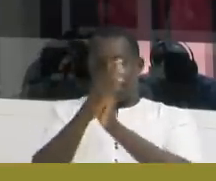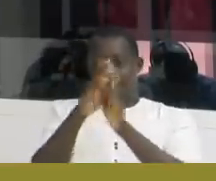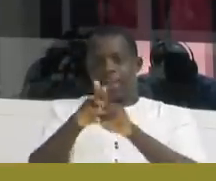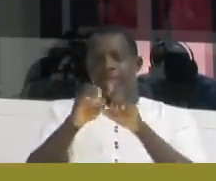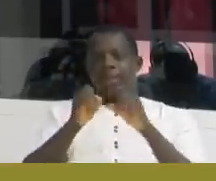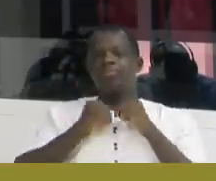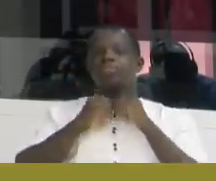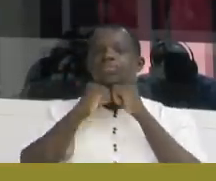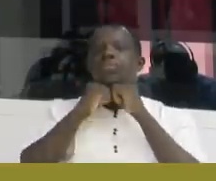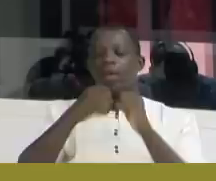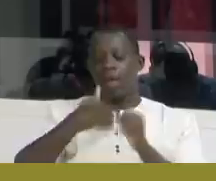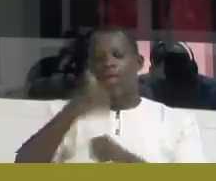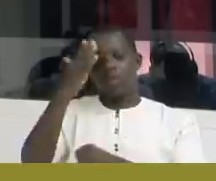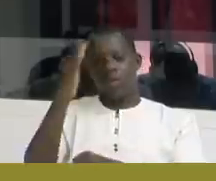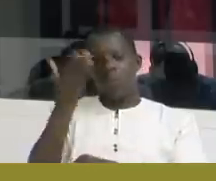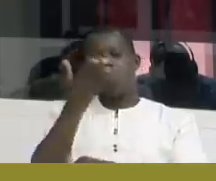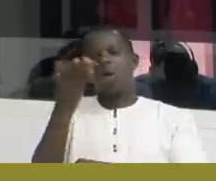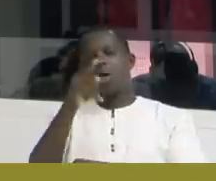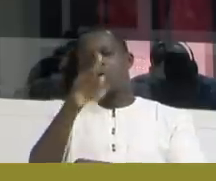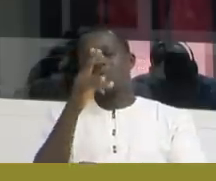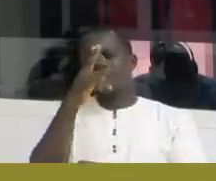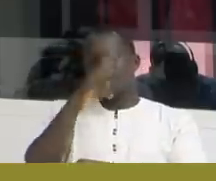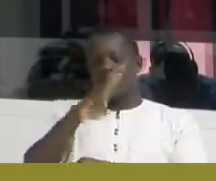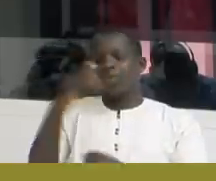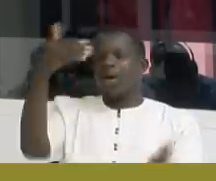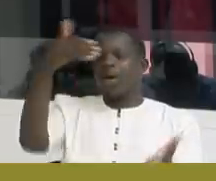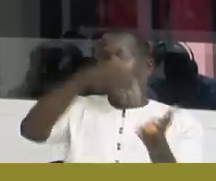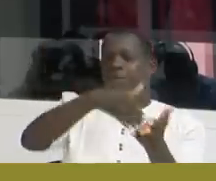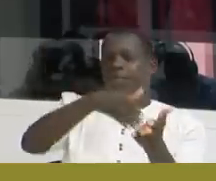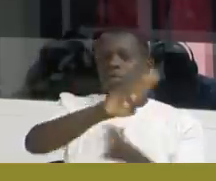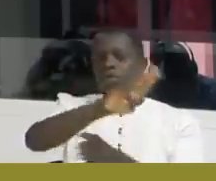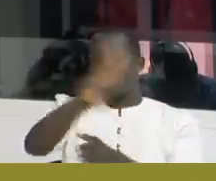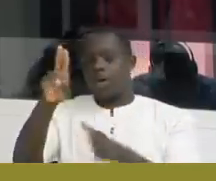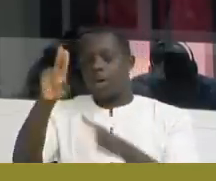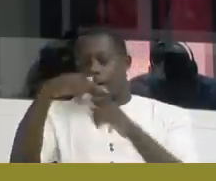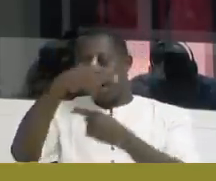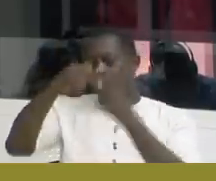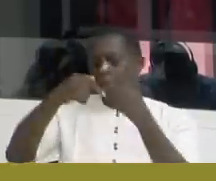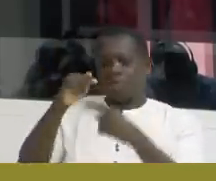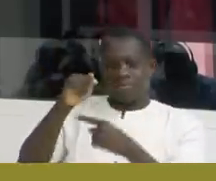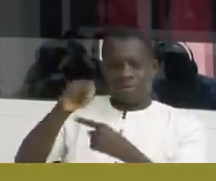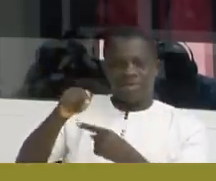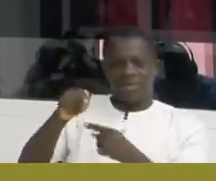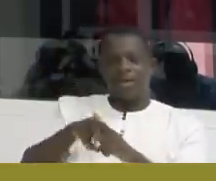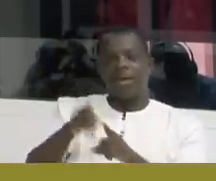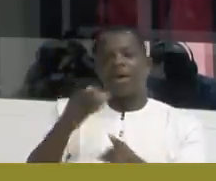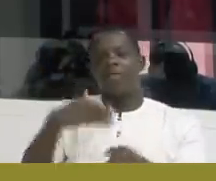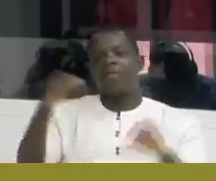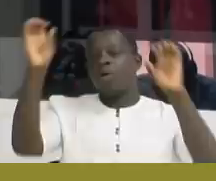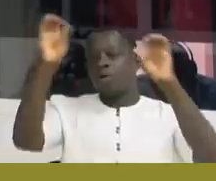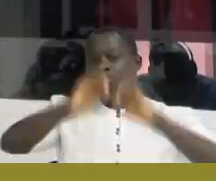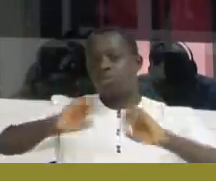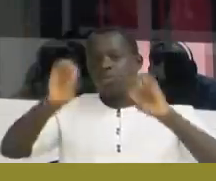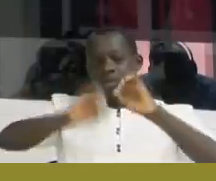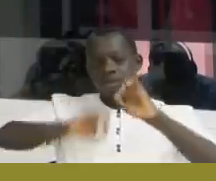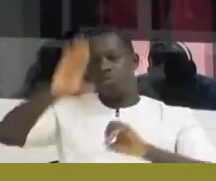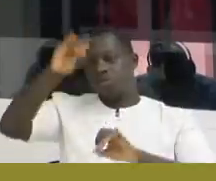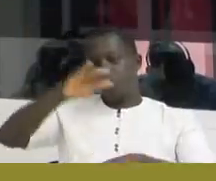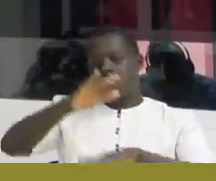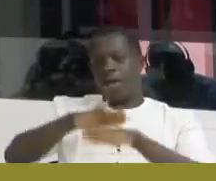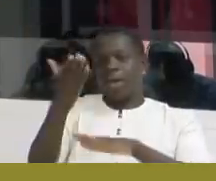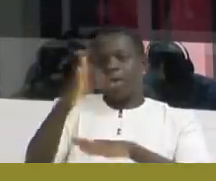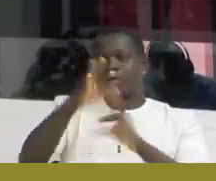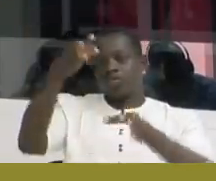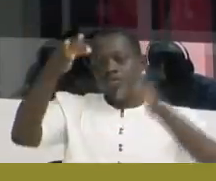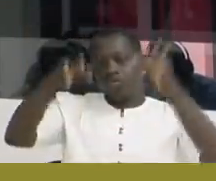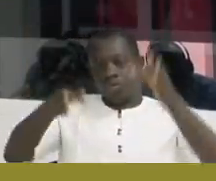trying to drive, but that is not the case. It was not, had nothing to do with any judgment in the future.